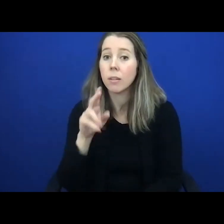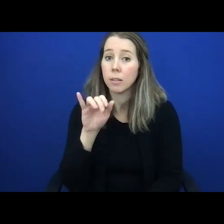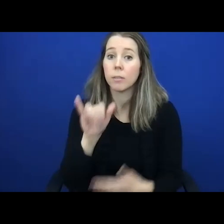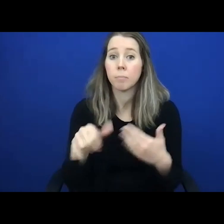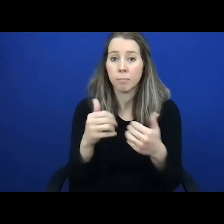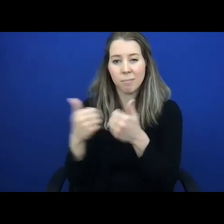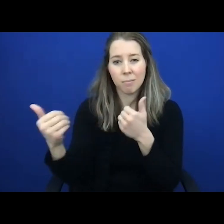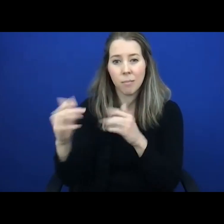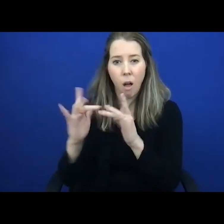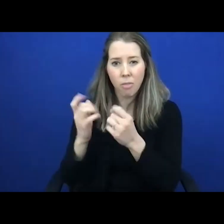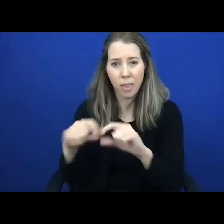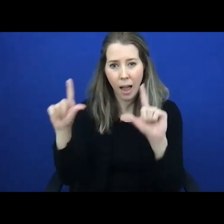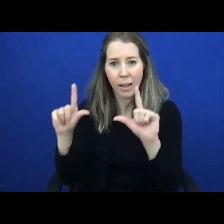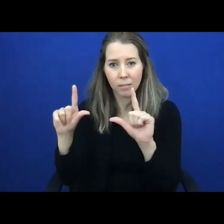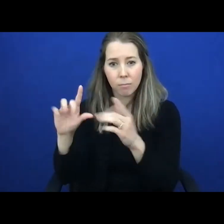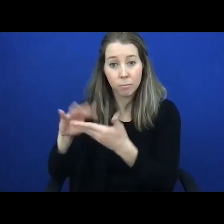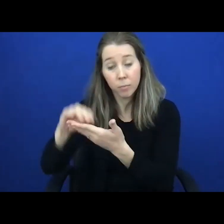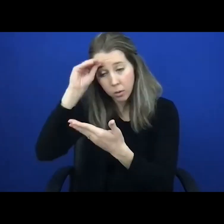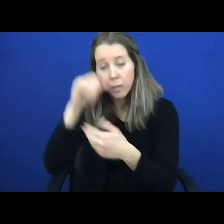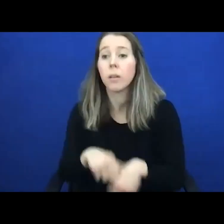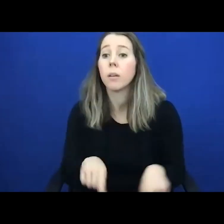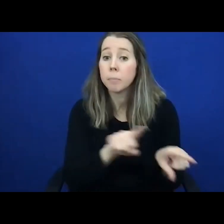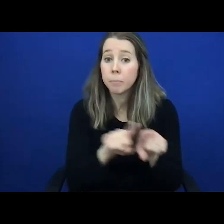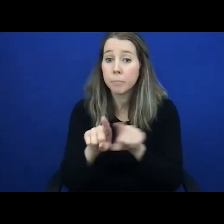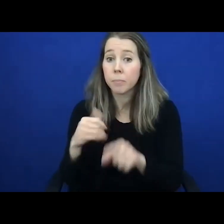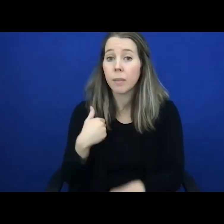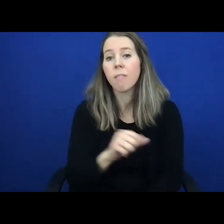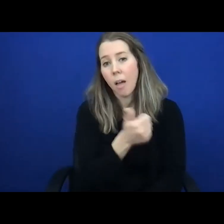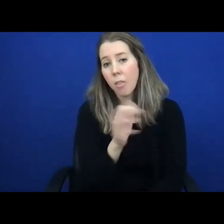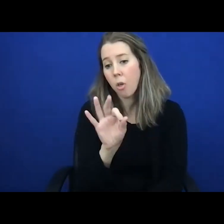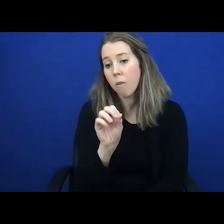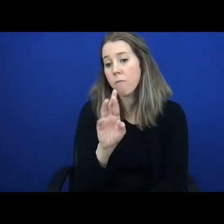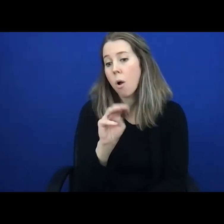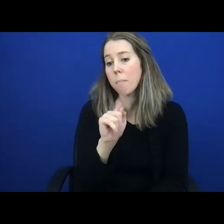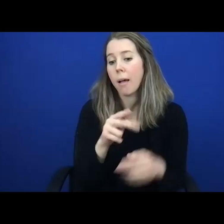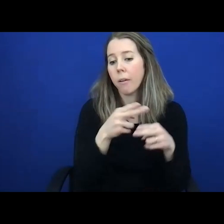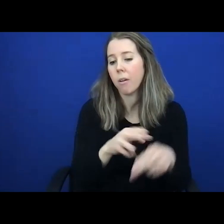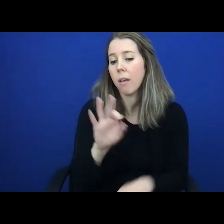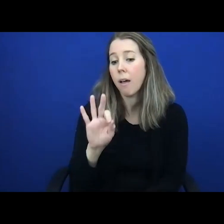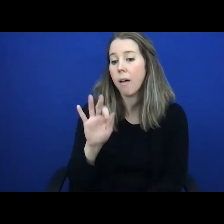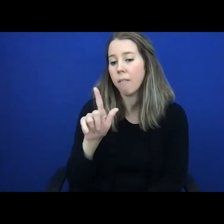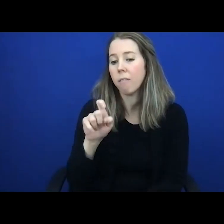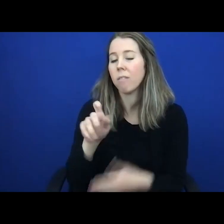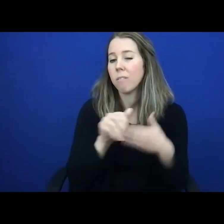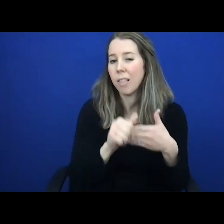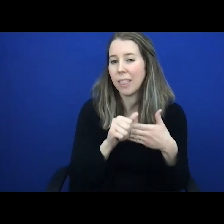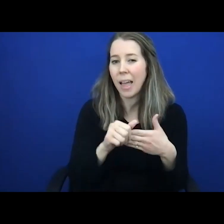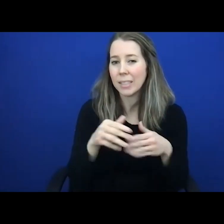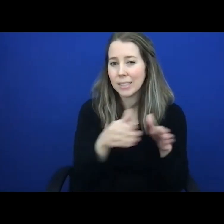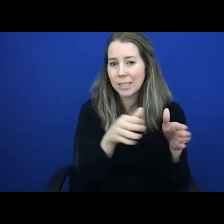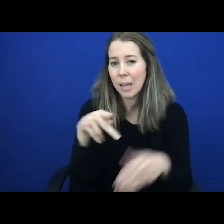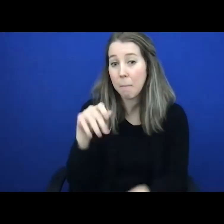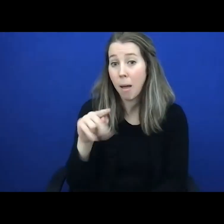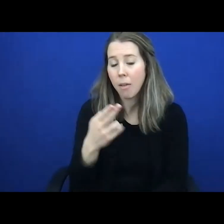distance education. We also have another format we call Flex Path. And FlexPath, for the